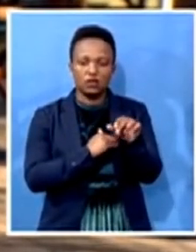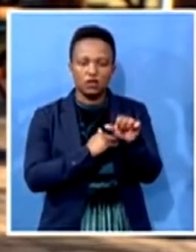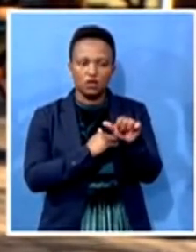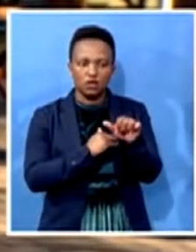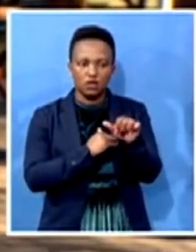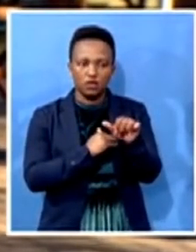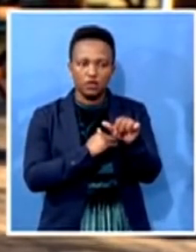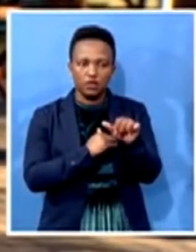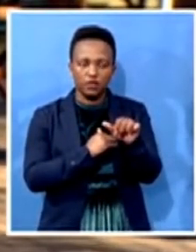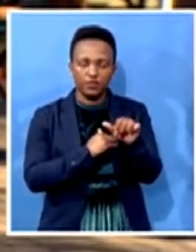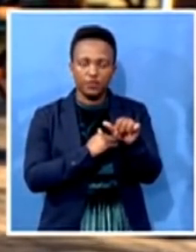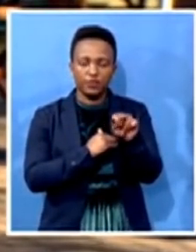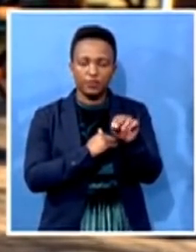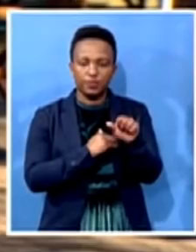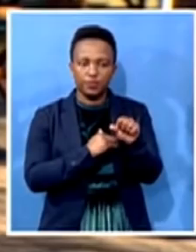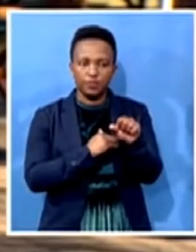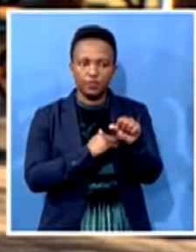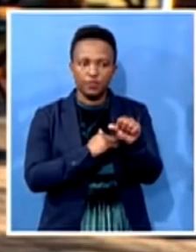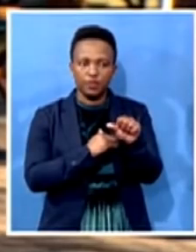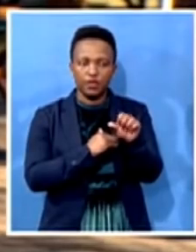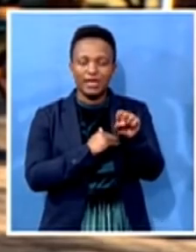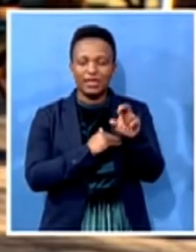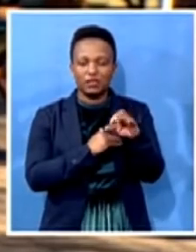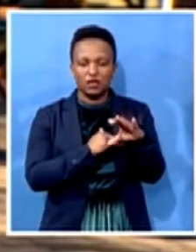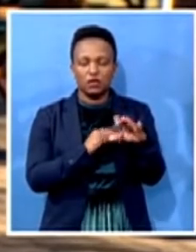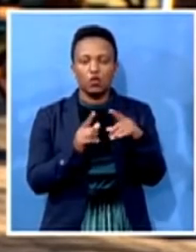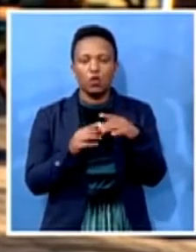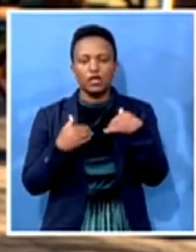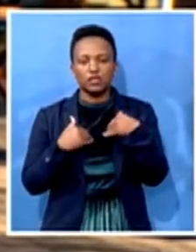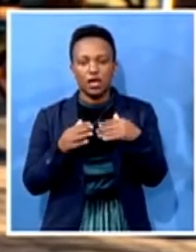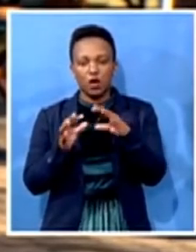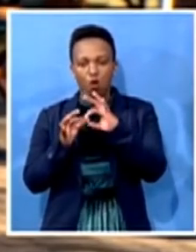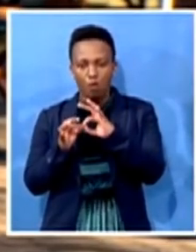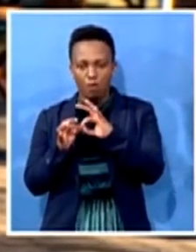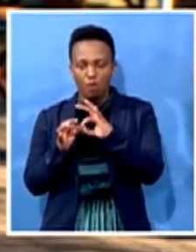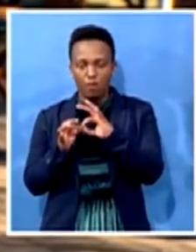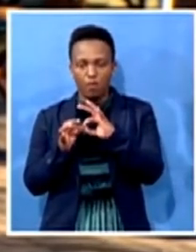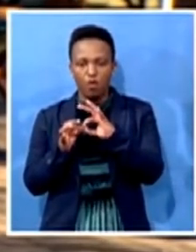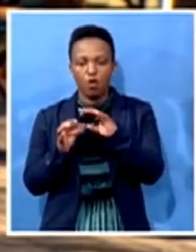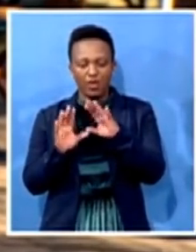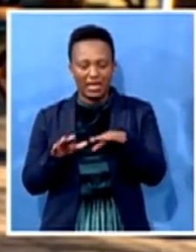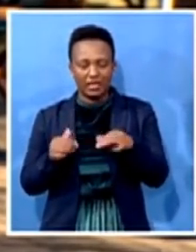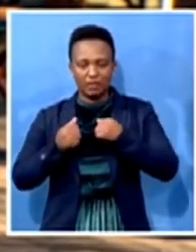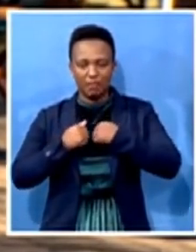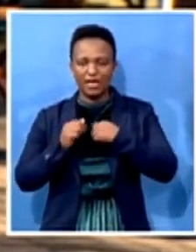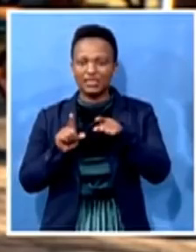already started at home with my kids who were also positive. They quarantined at home.